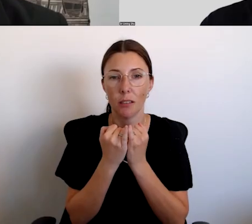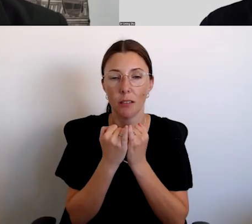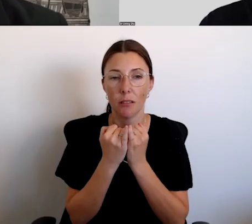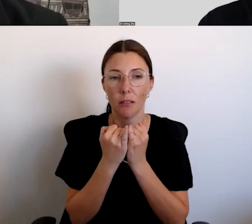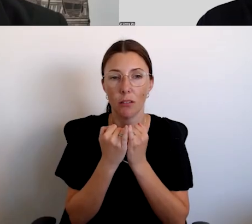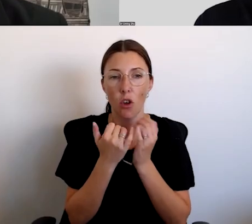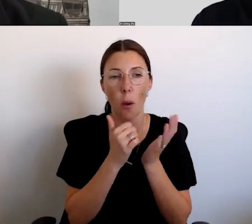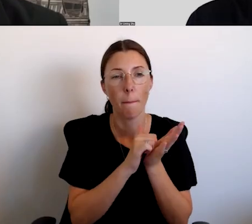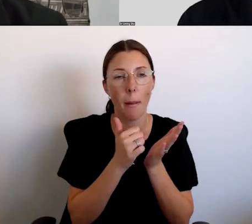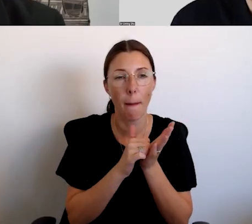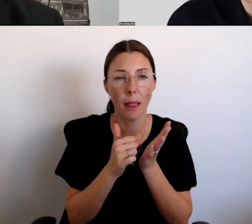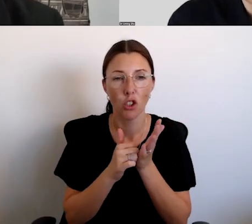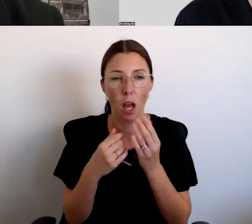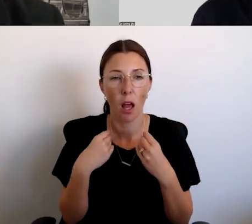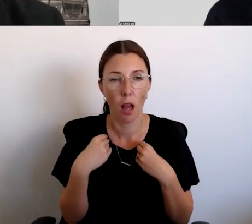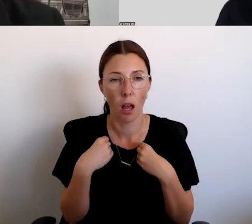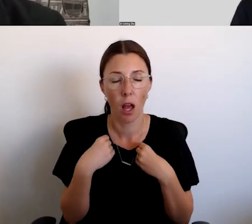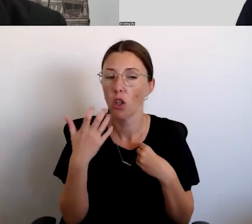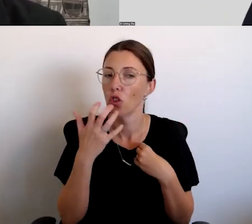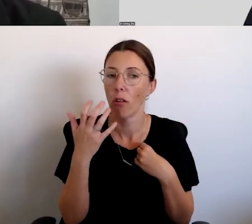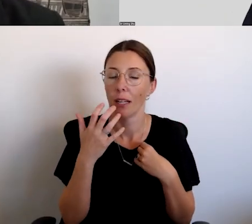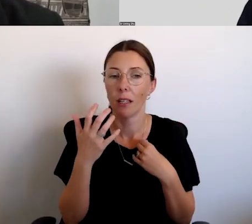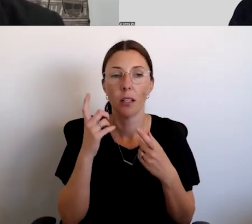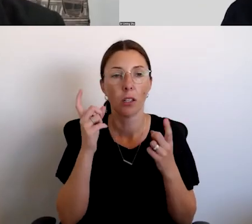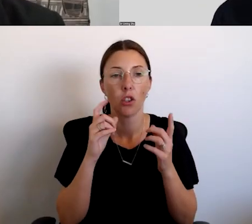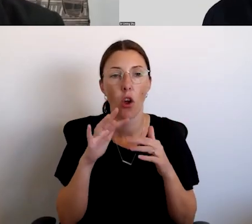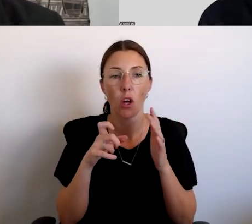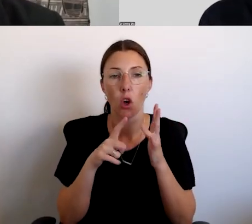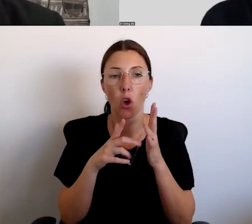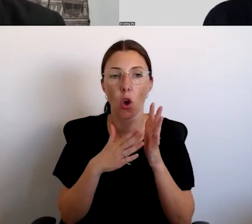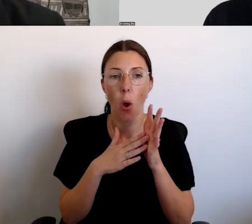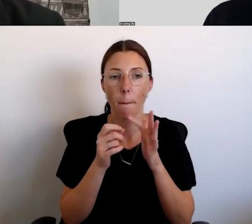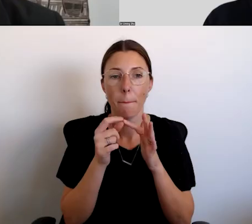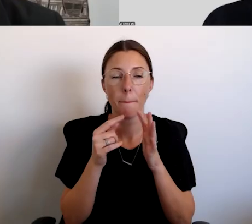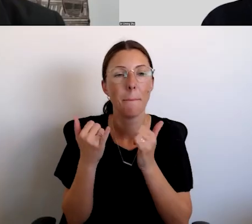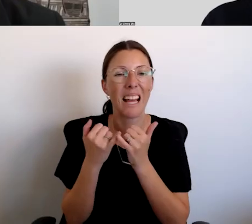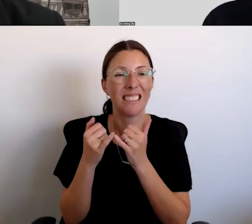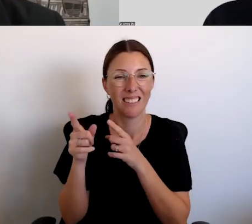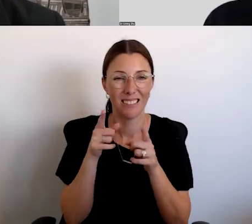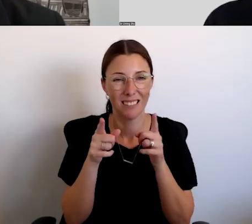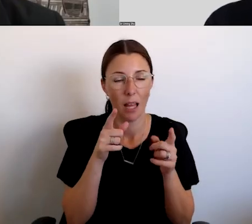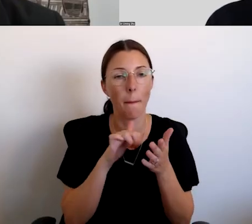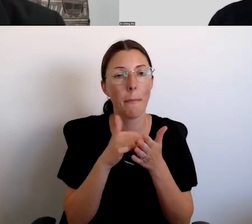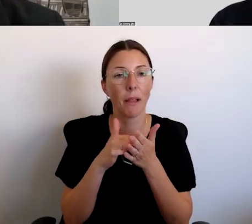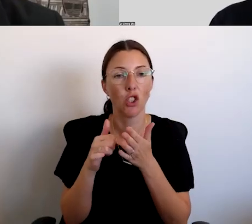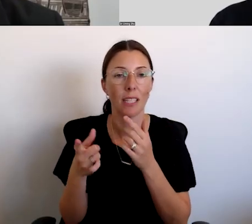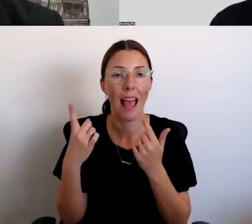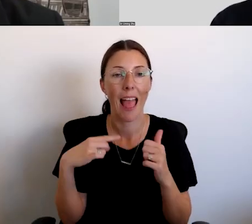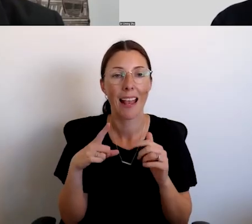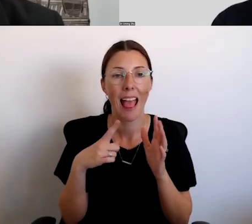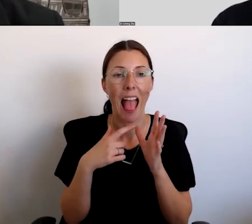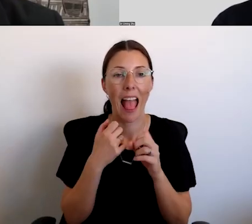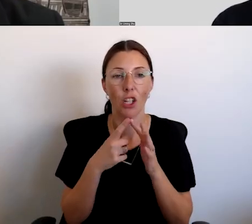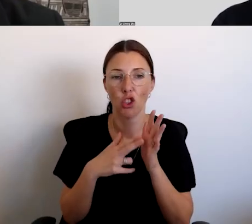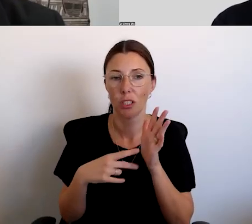publishers and agents, competitors, sorry, concerned about competitors, publishers and agents using AI to